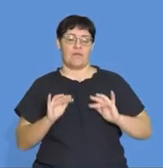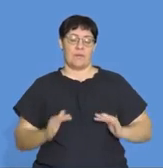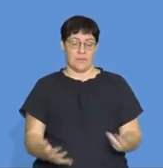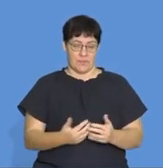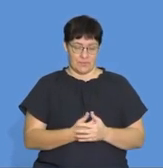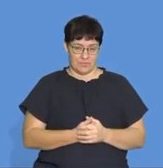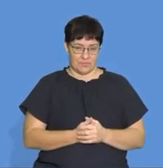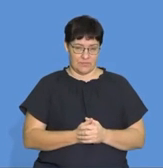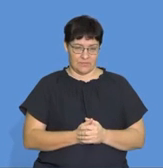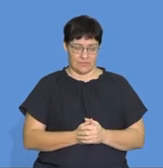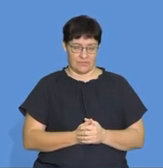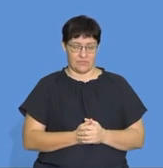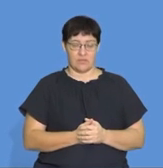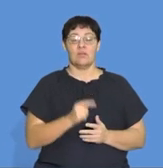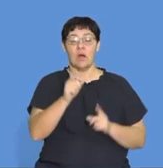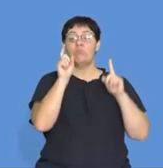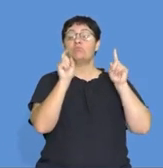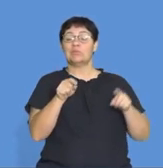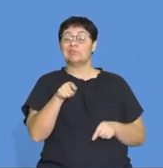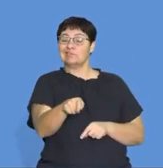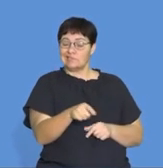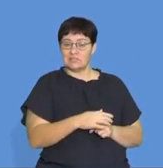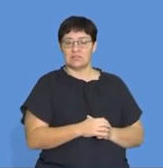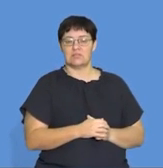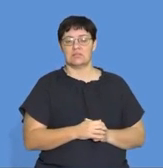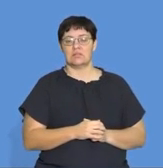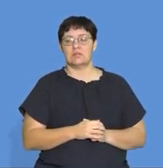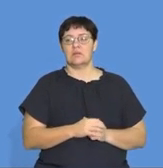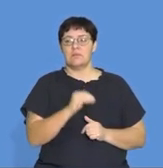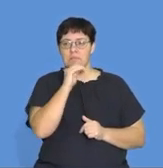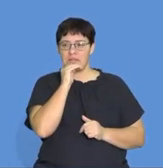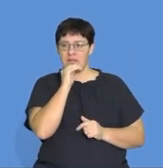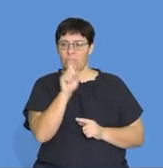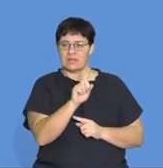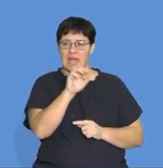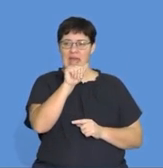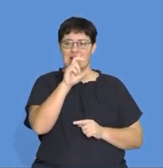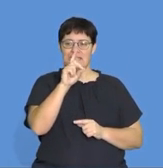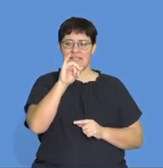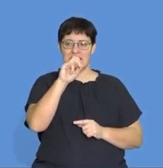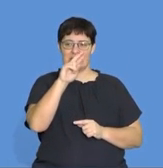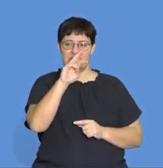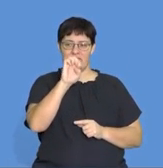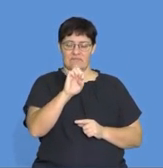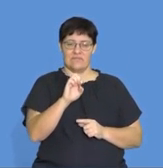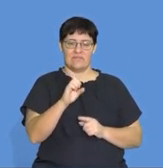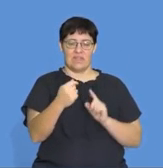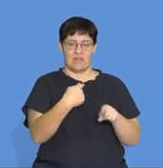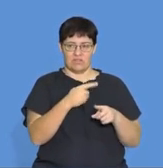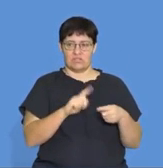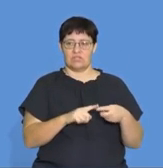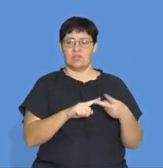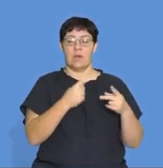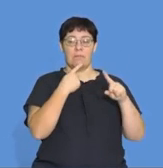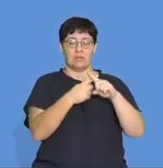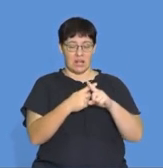And those principles is what you call the additive inverse, number one, the multiplicative inverse,